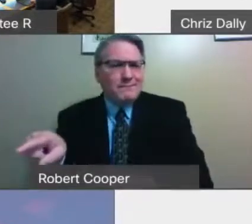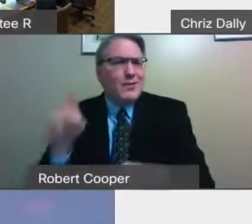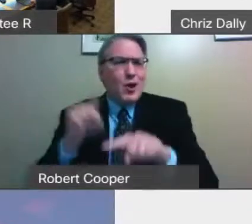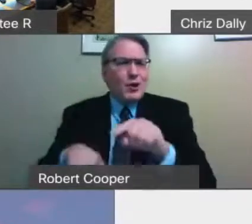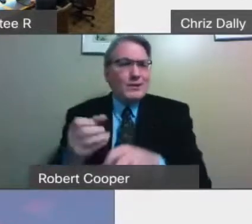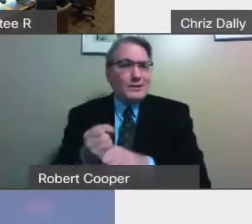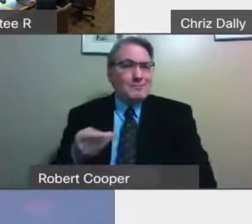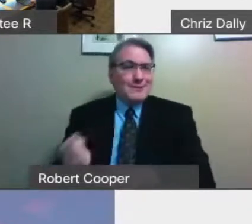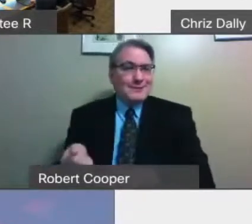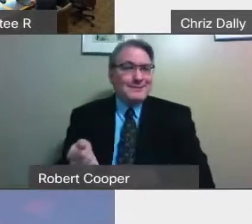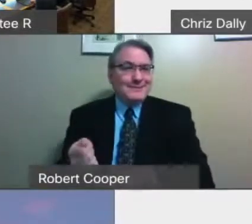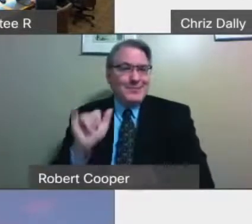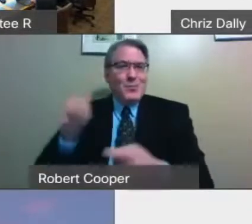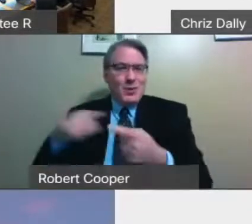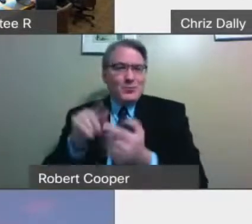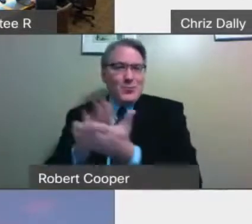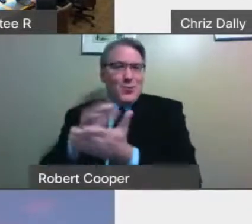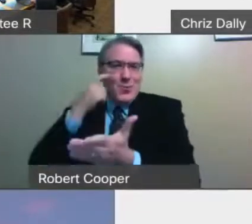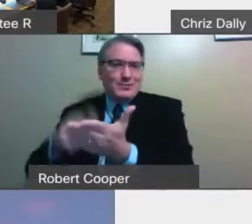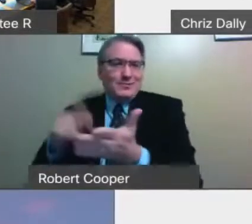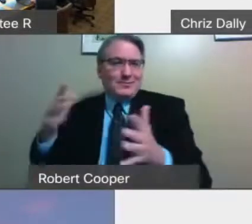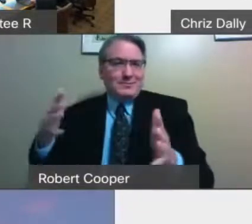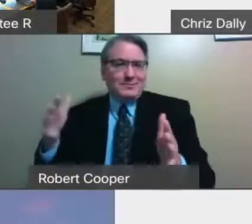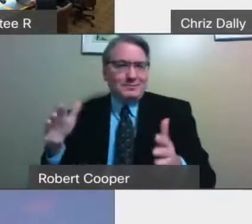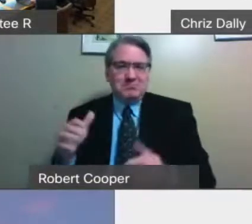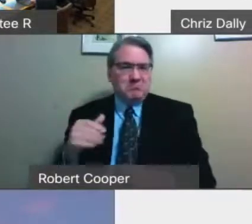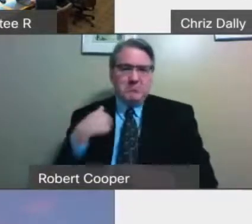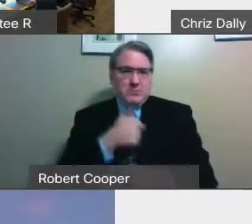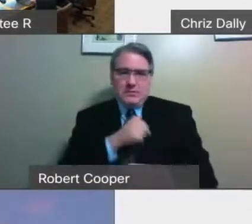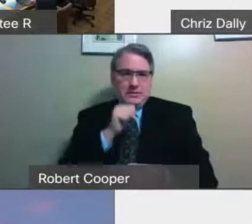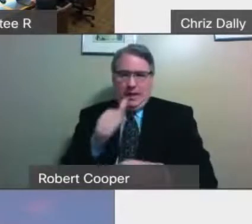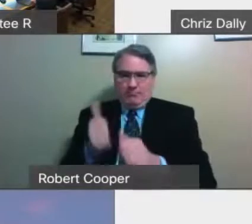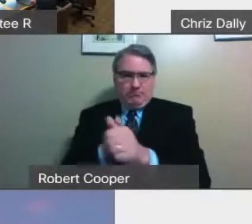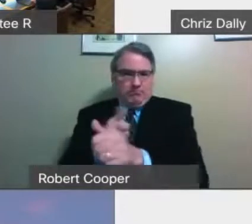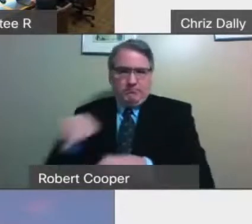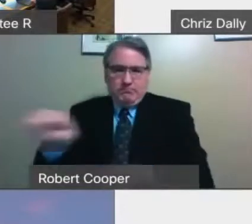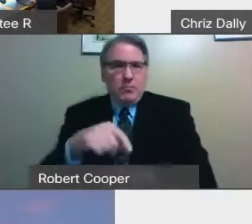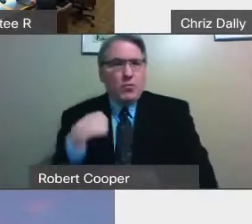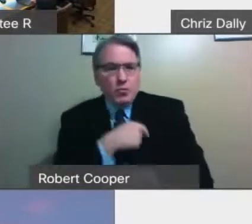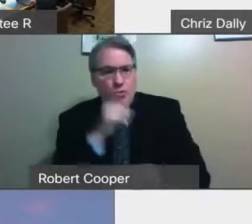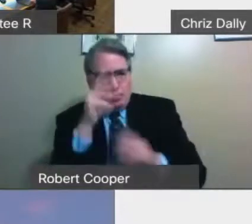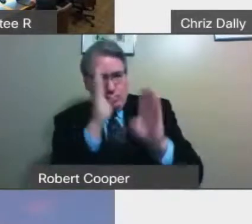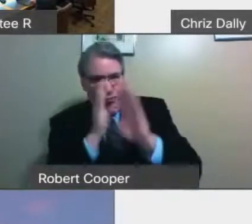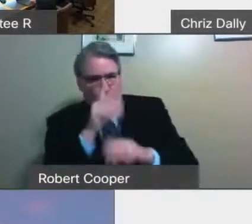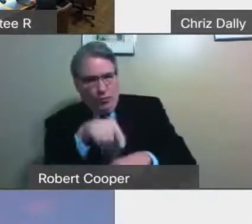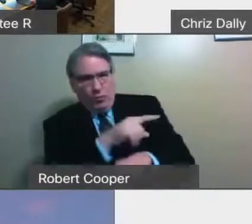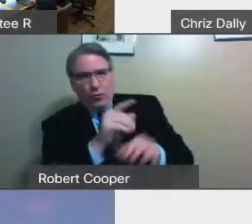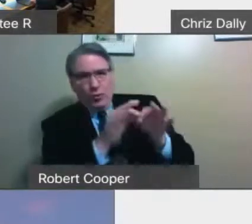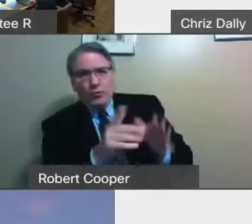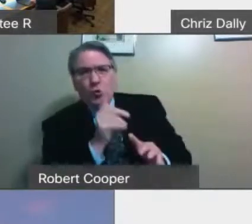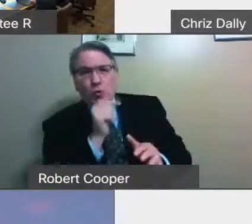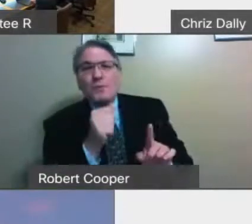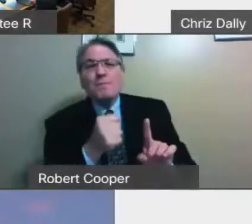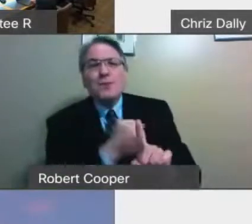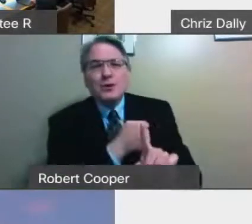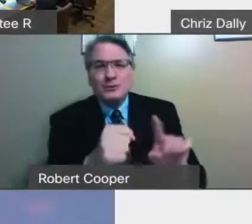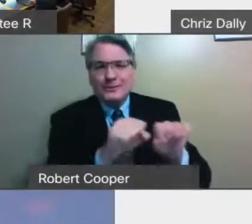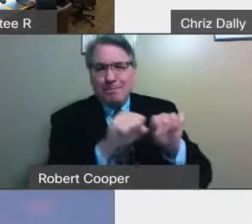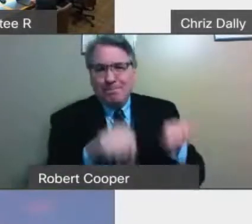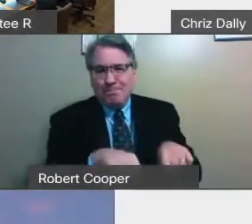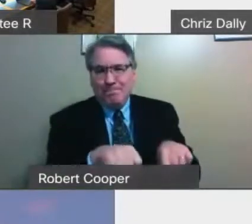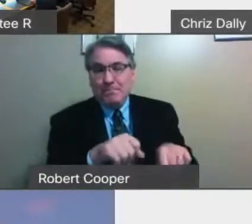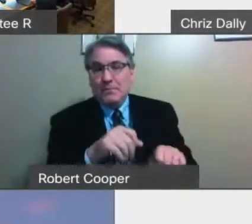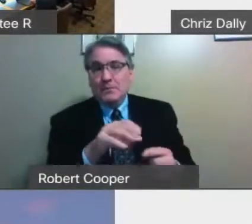We've had some issues with finding unqualified interpreters, working in a few school districts, but not too many, where we're